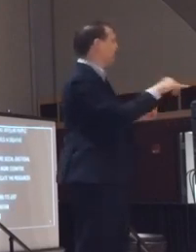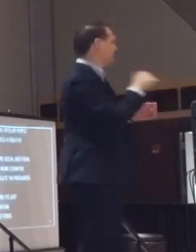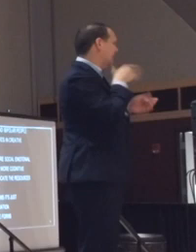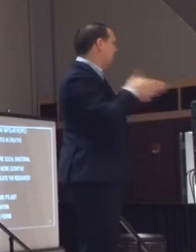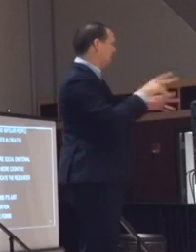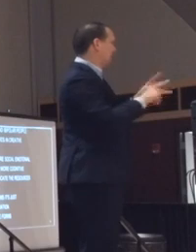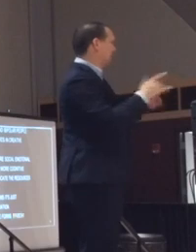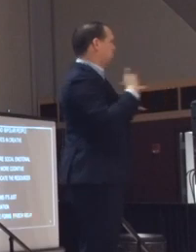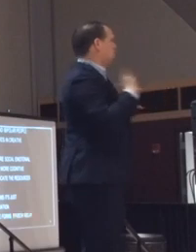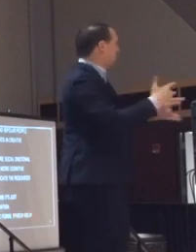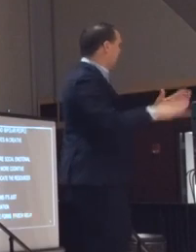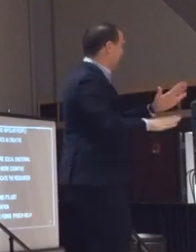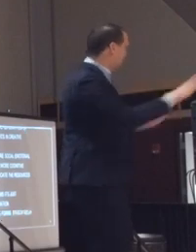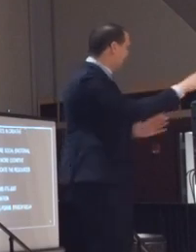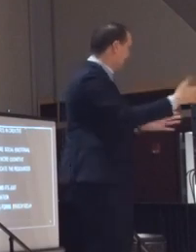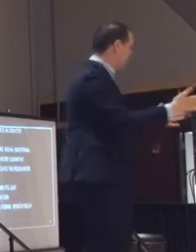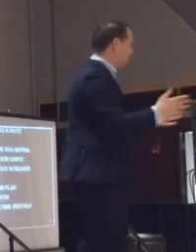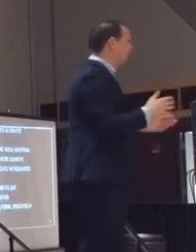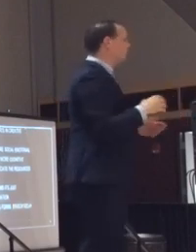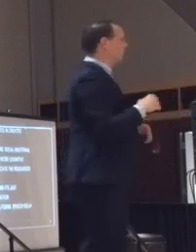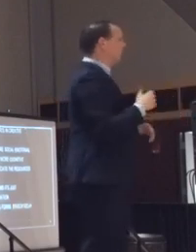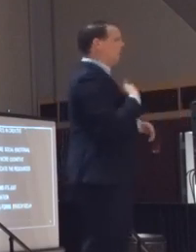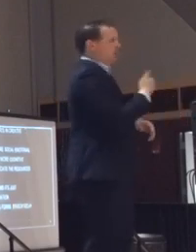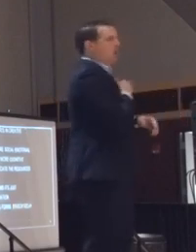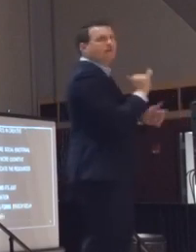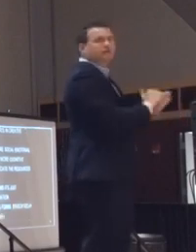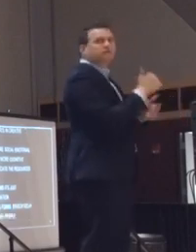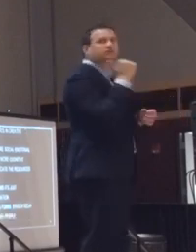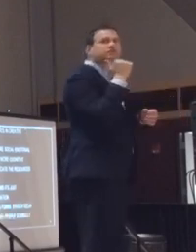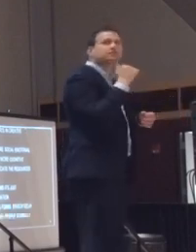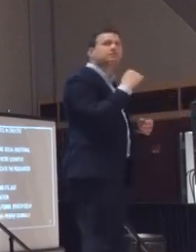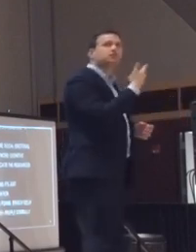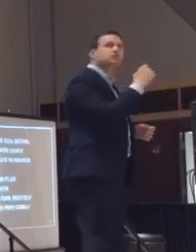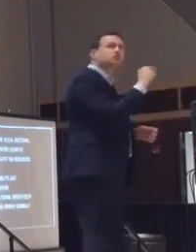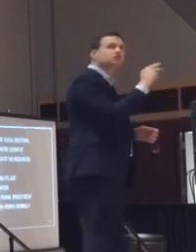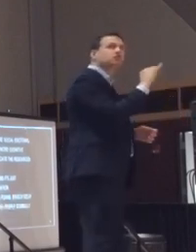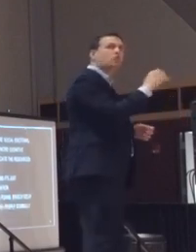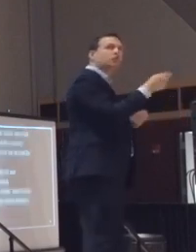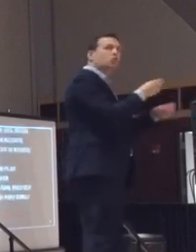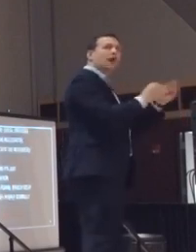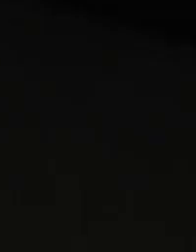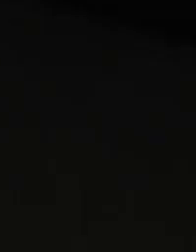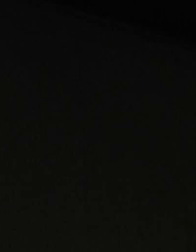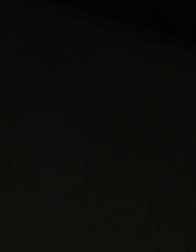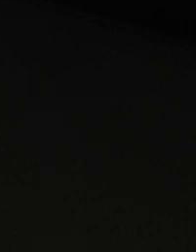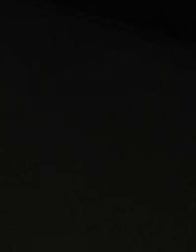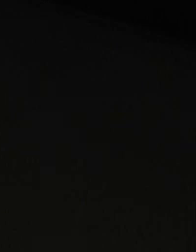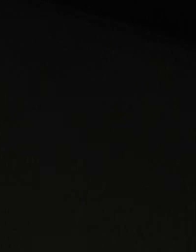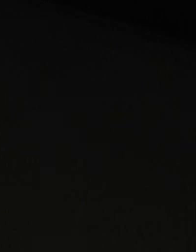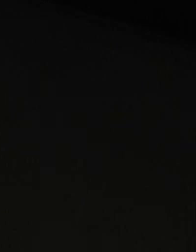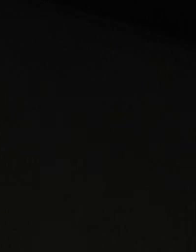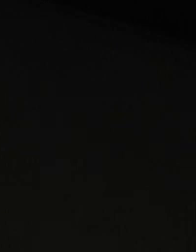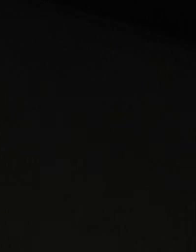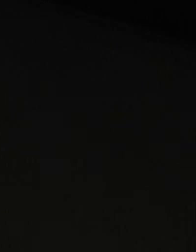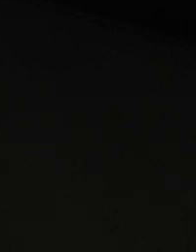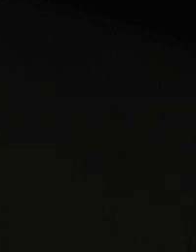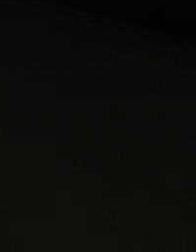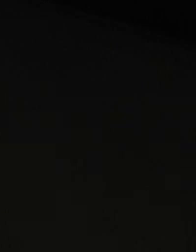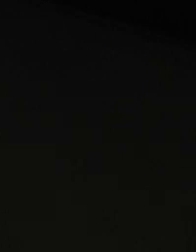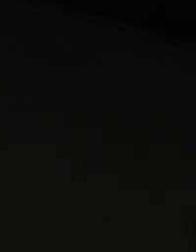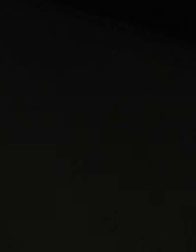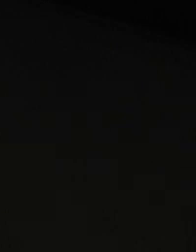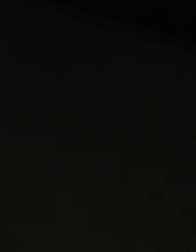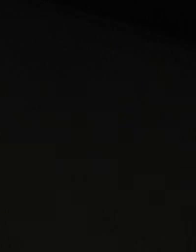way people normally develop. Now, I love this paper. Genomic trade-offs are autism and schizophrenia